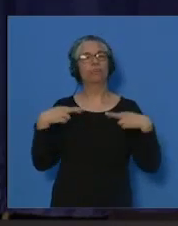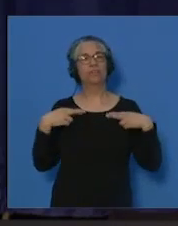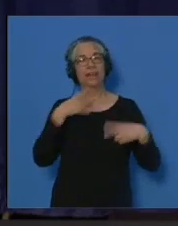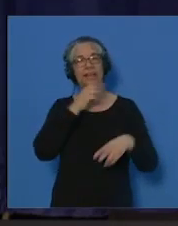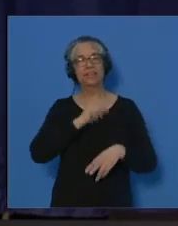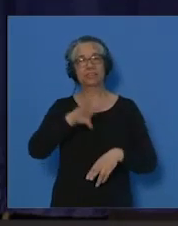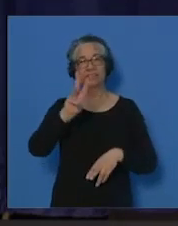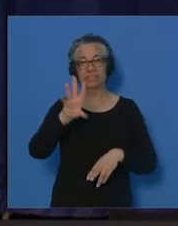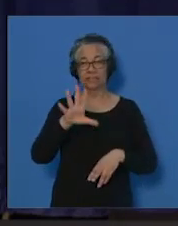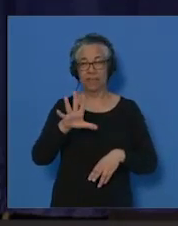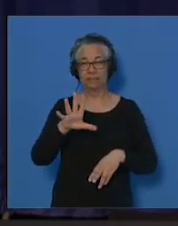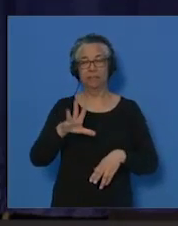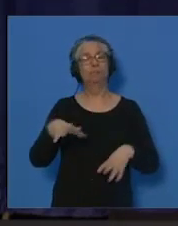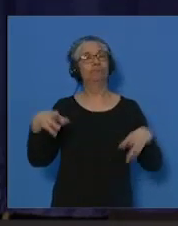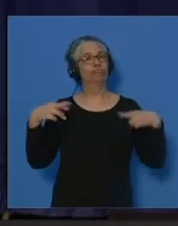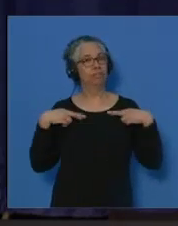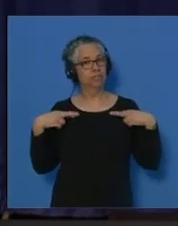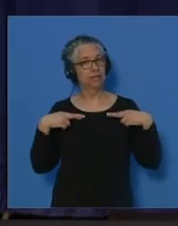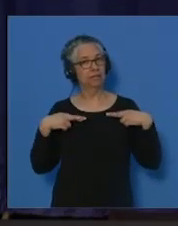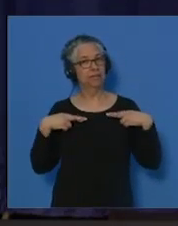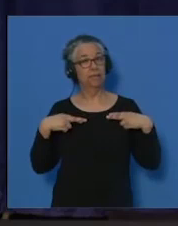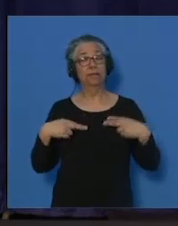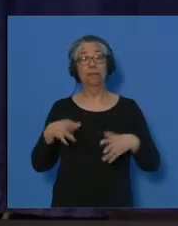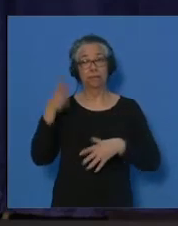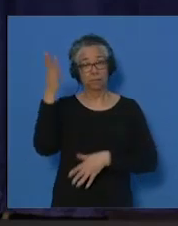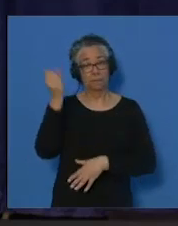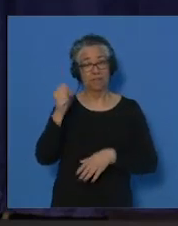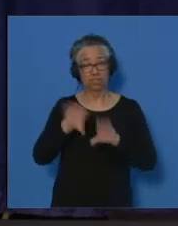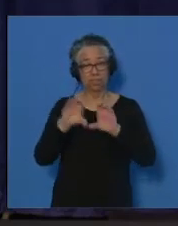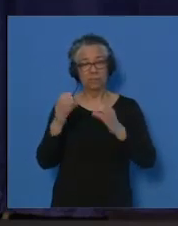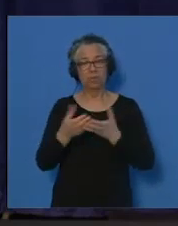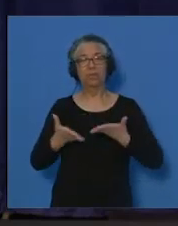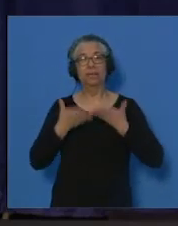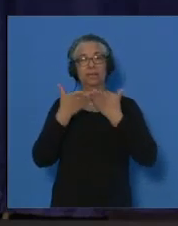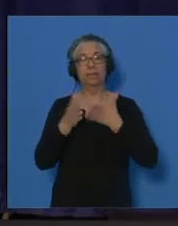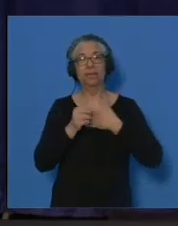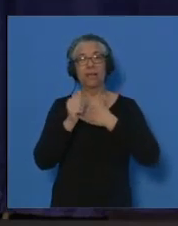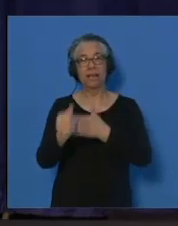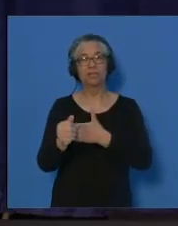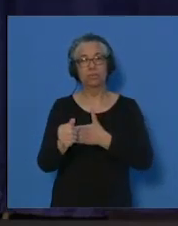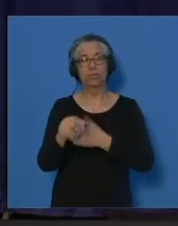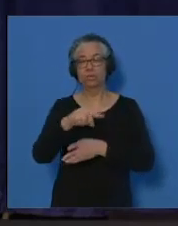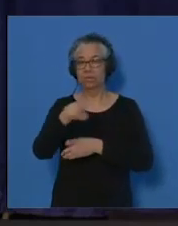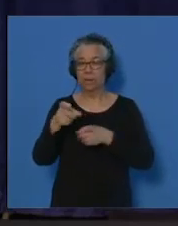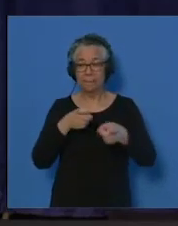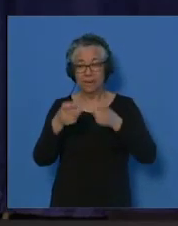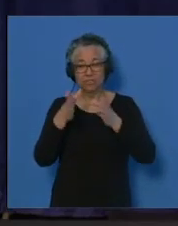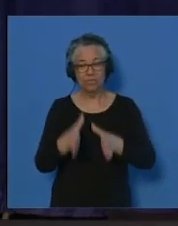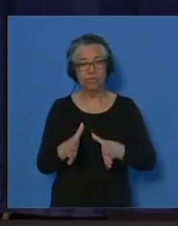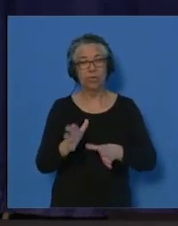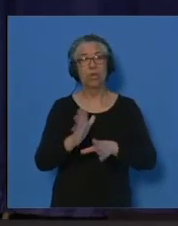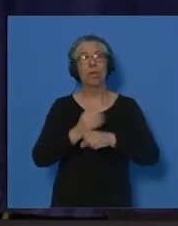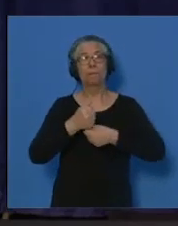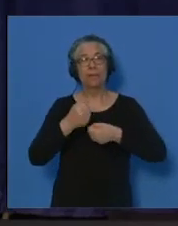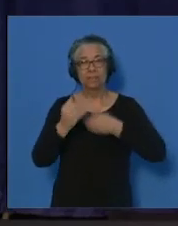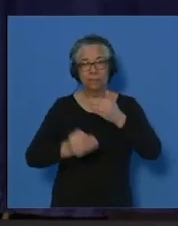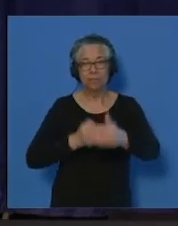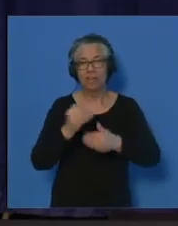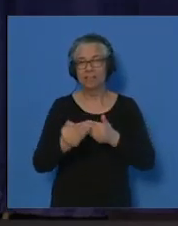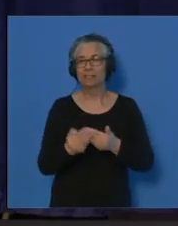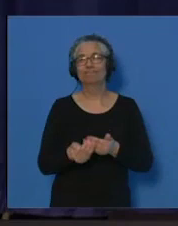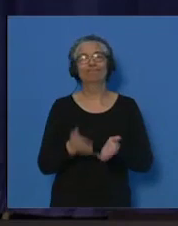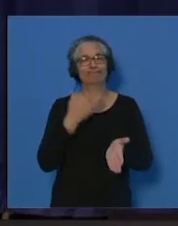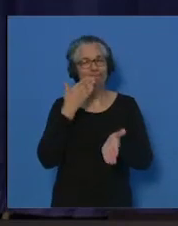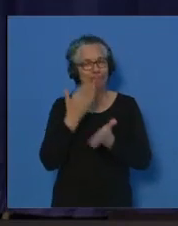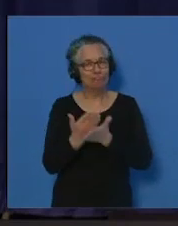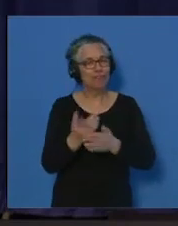The Pension Commission will be providing specific guidance to the plan administrators to make the entire process as efficient and